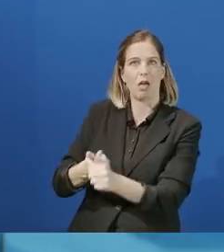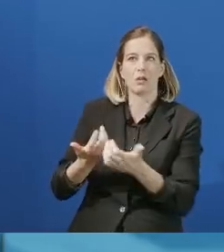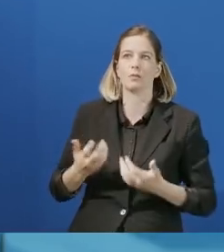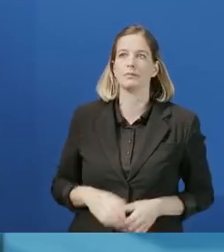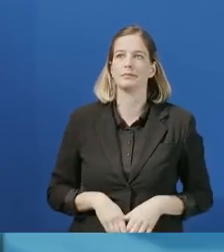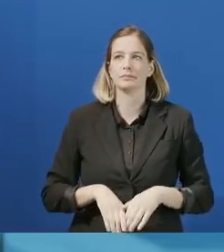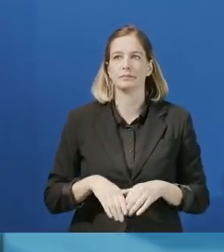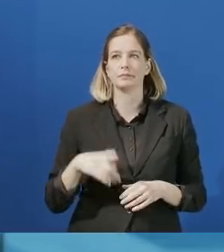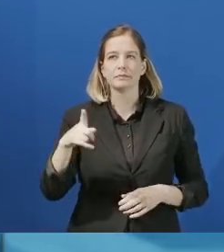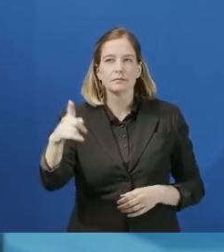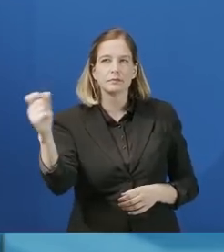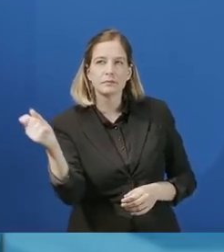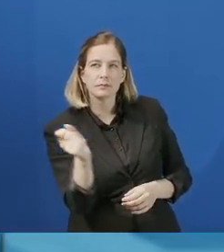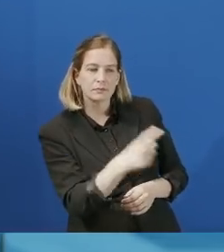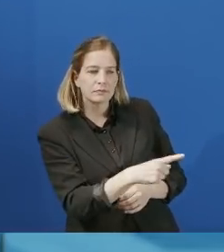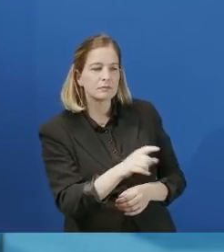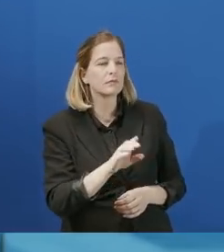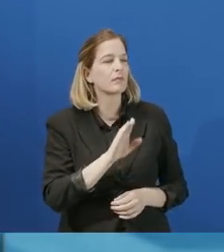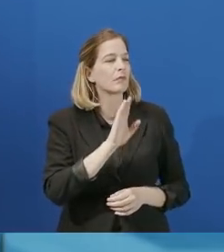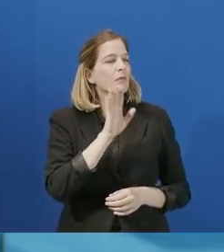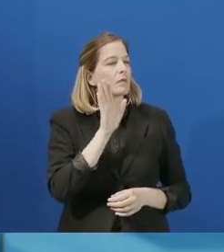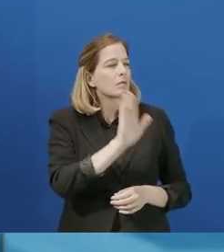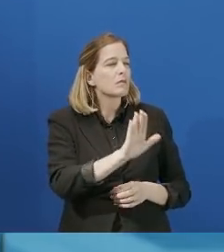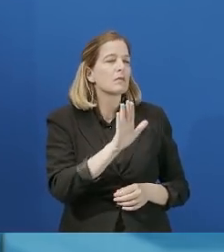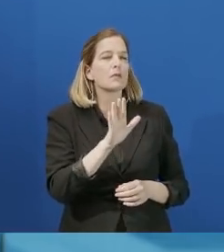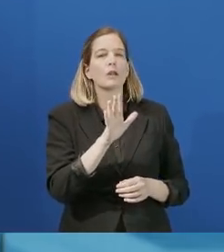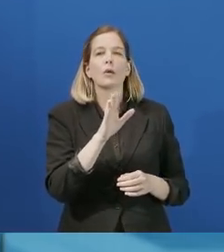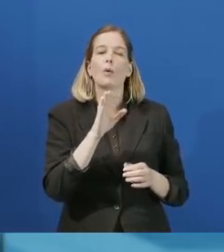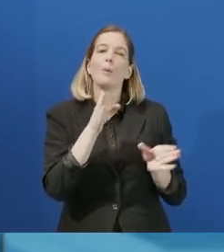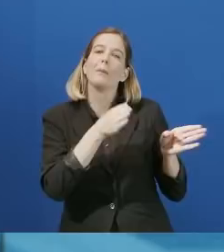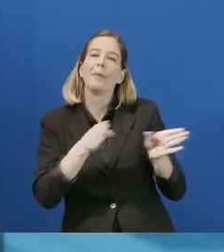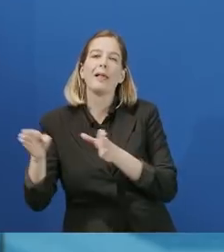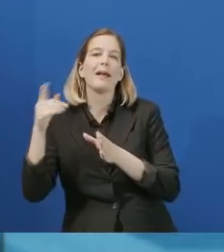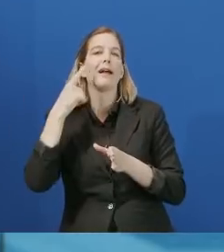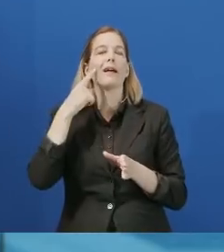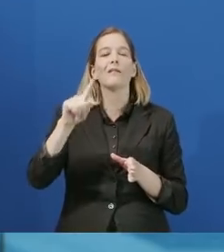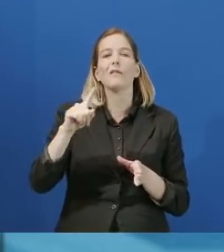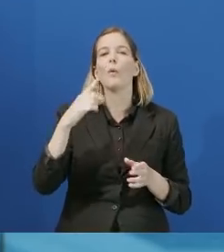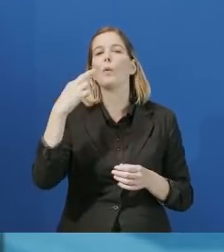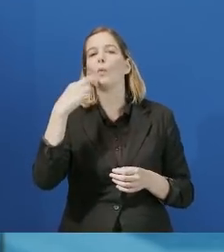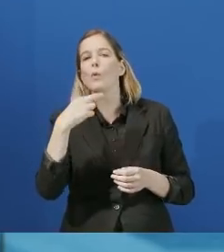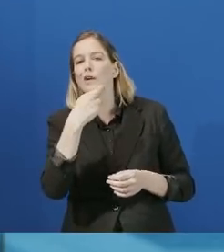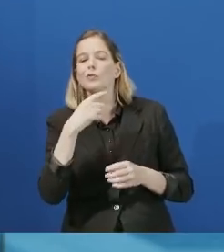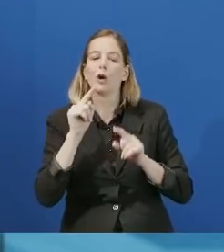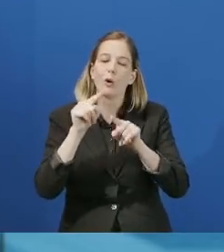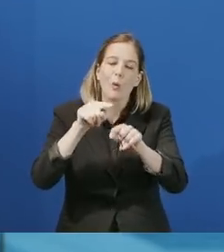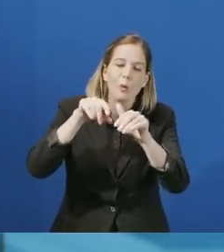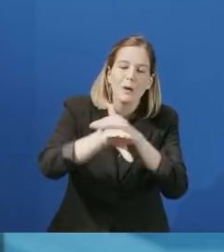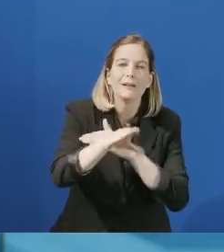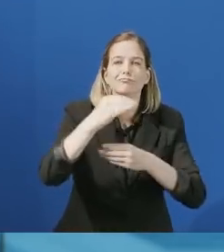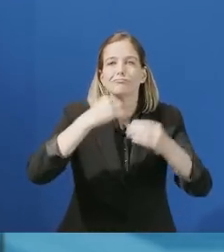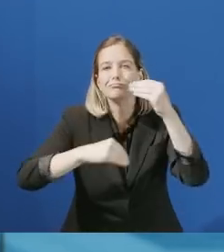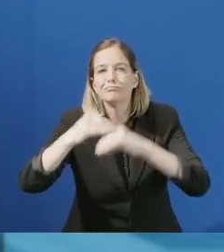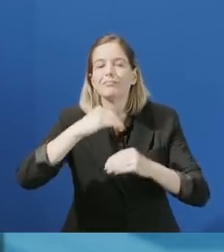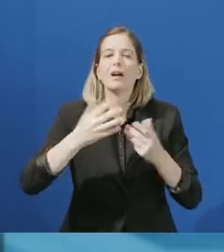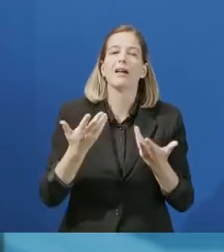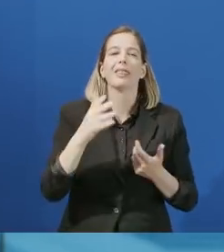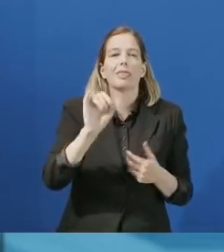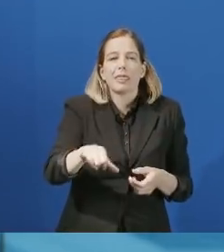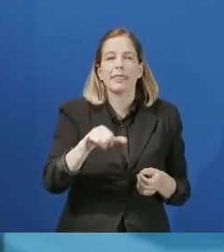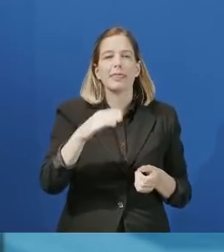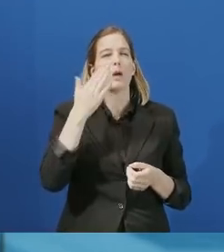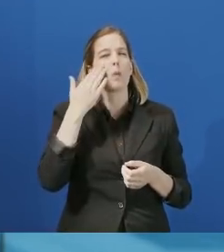with dine-in restaurants, et cetera, but why not release a phase-by-phase approach, the roadmap, so we can see